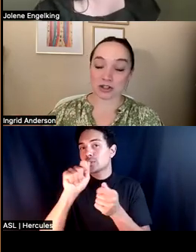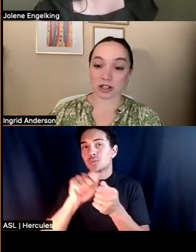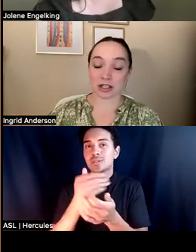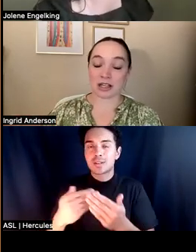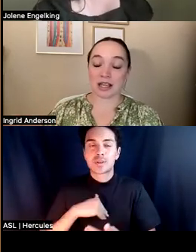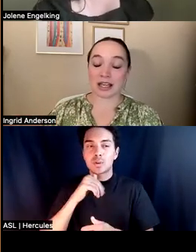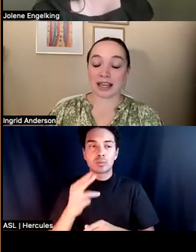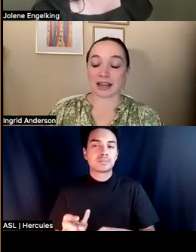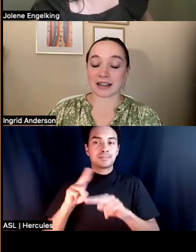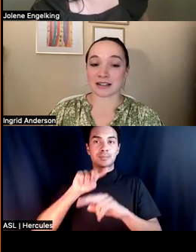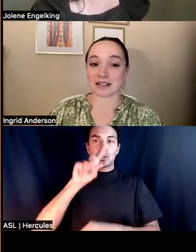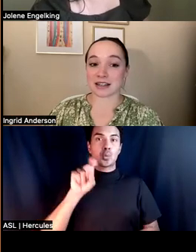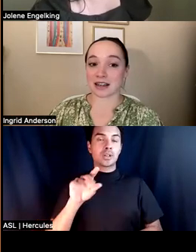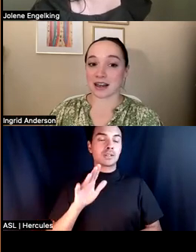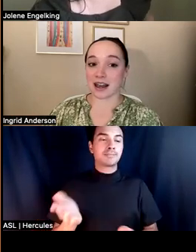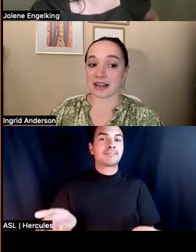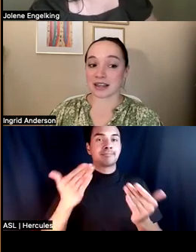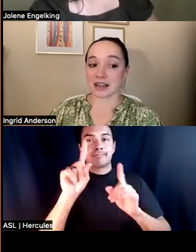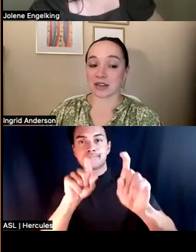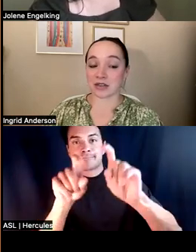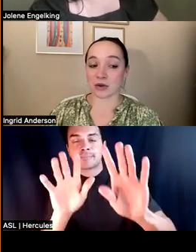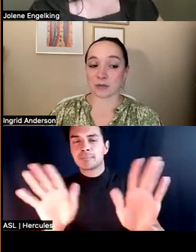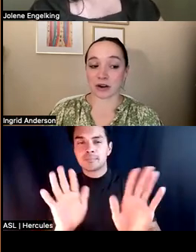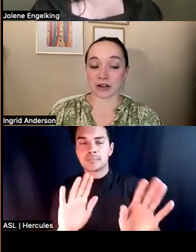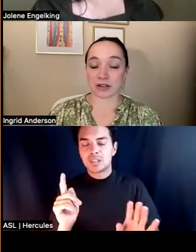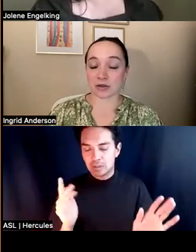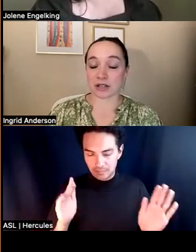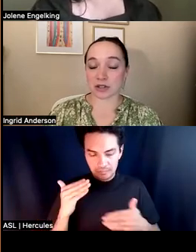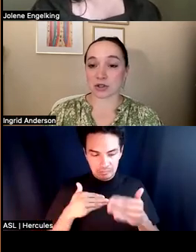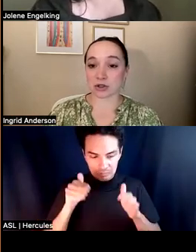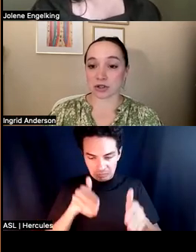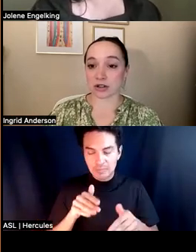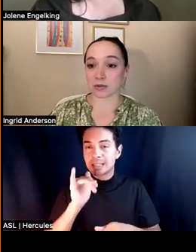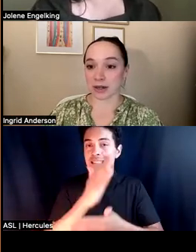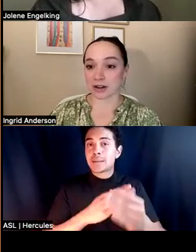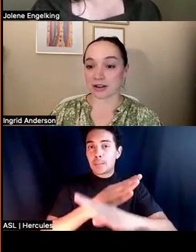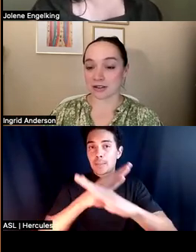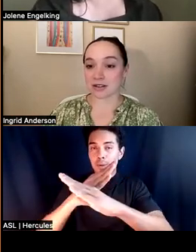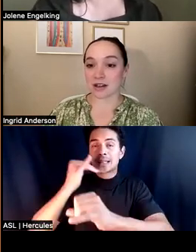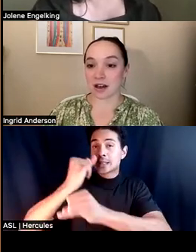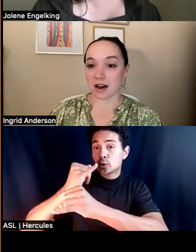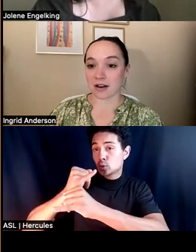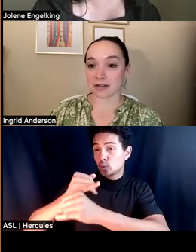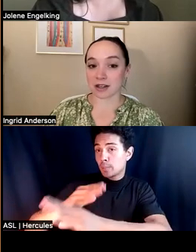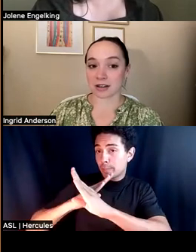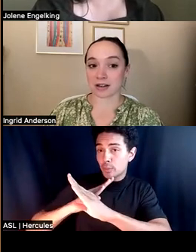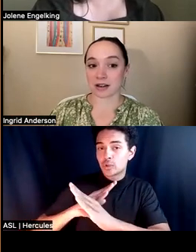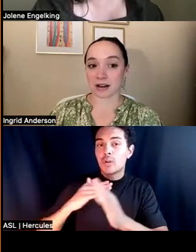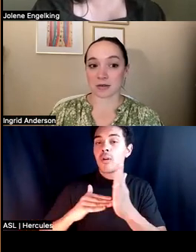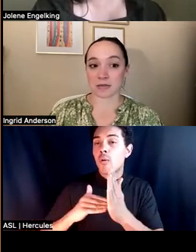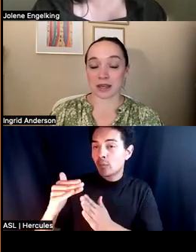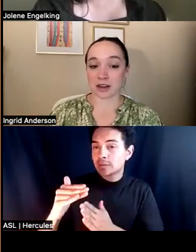the question. And I think that those barriers, those institutional barriers,